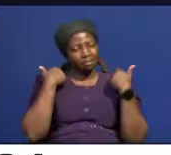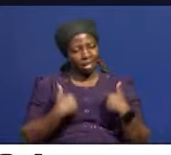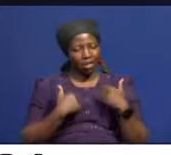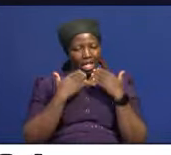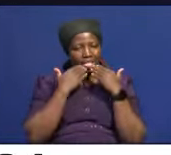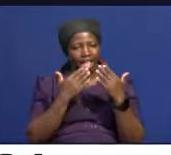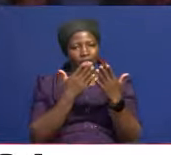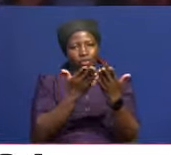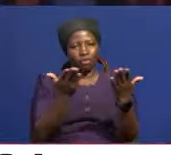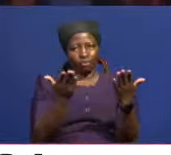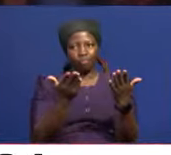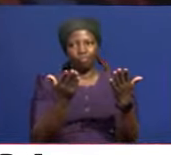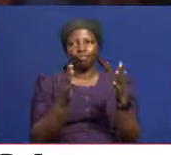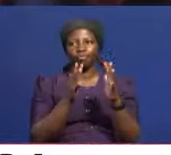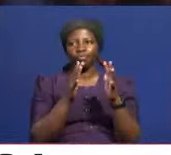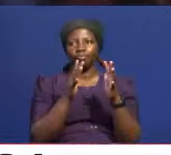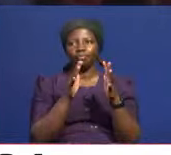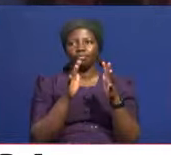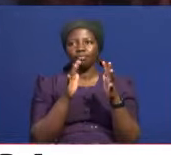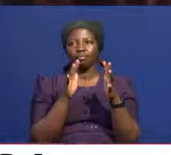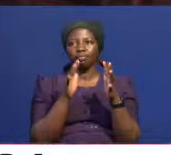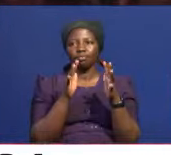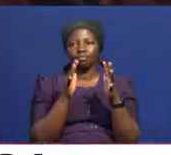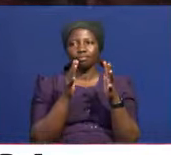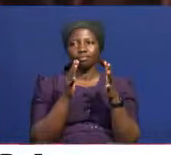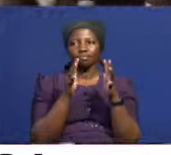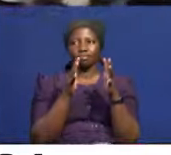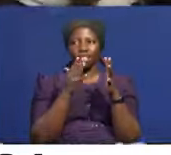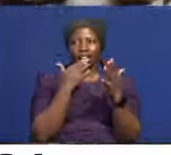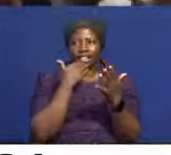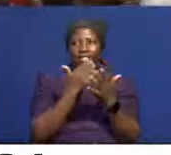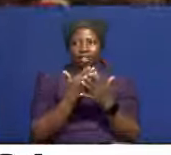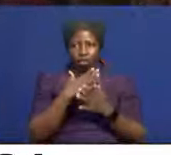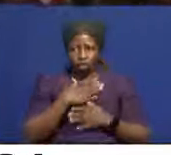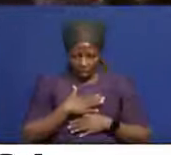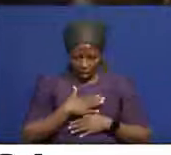Thank you, Your Excellency, for that wonderful.